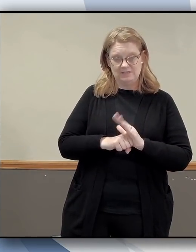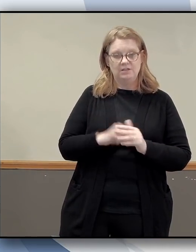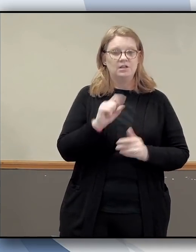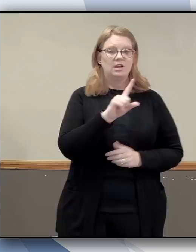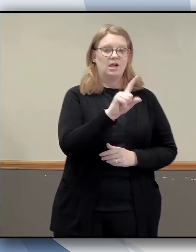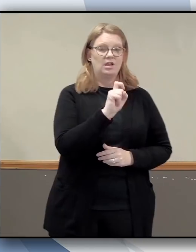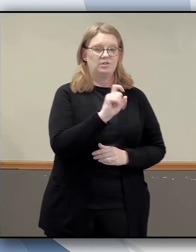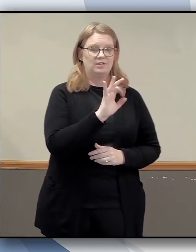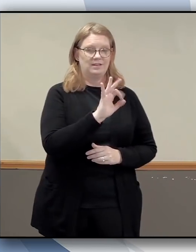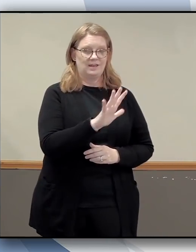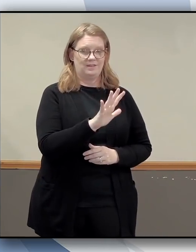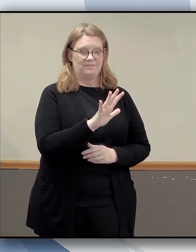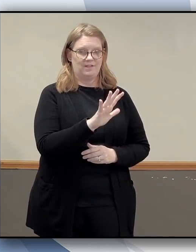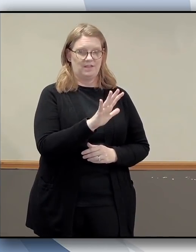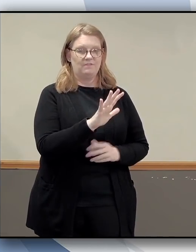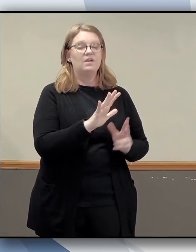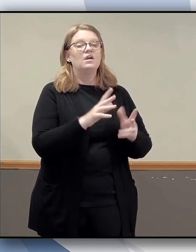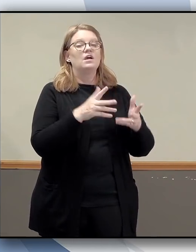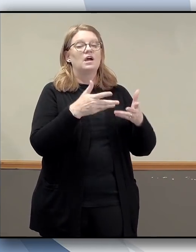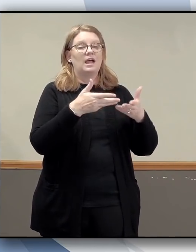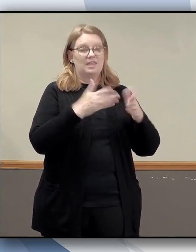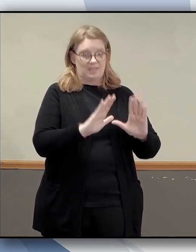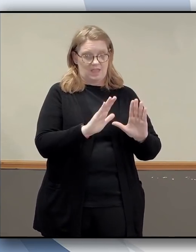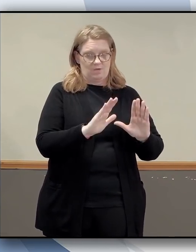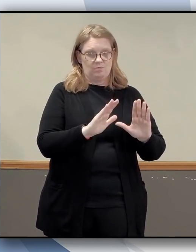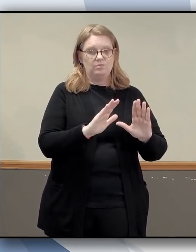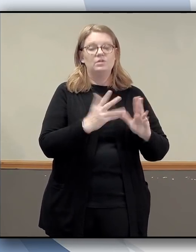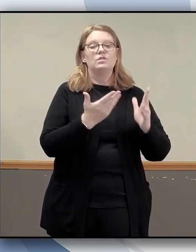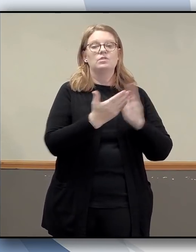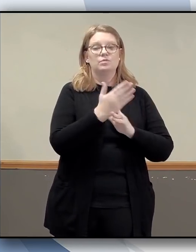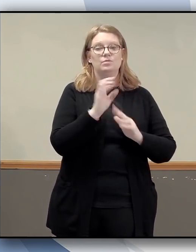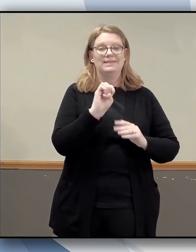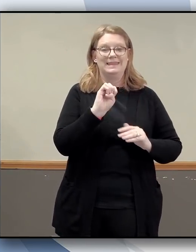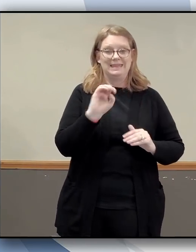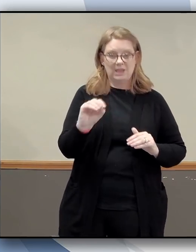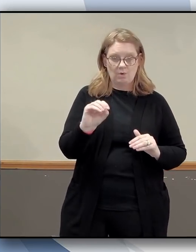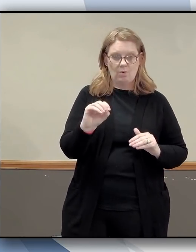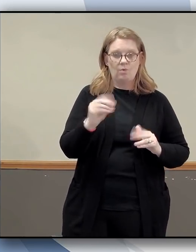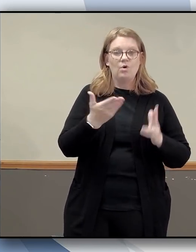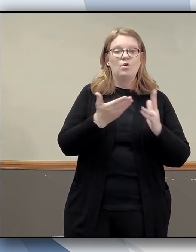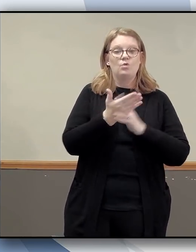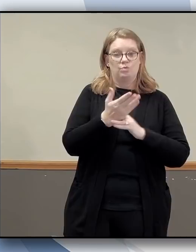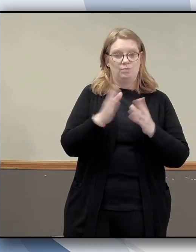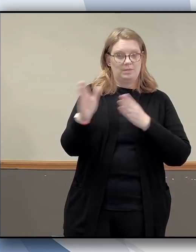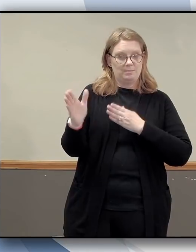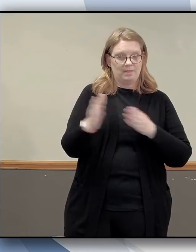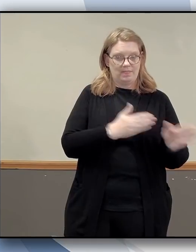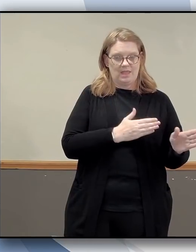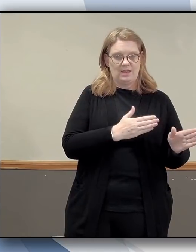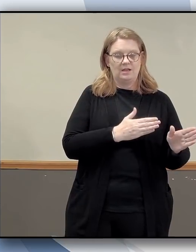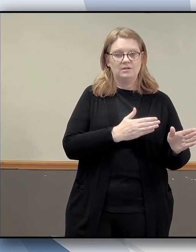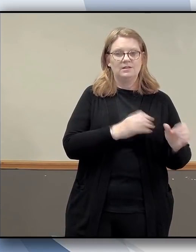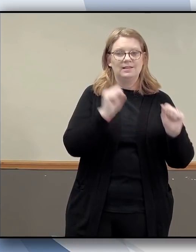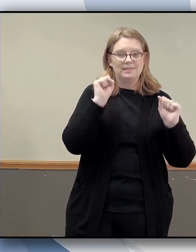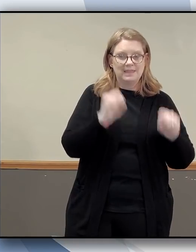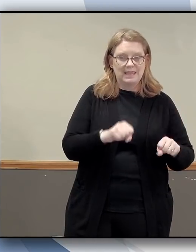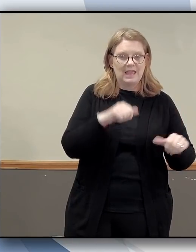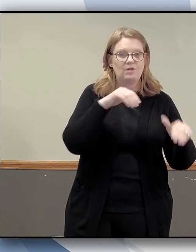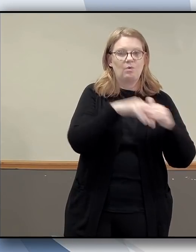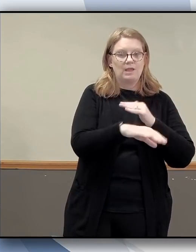195 are allowed per the state through the EO, through the plan, to do indoor